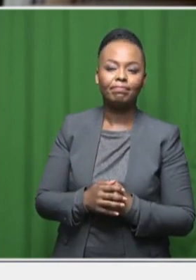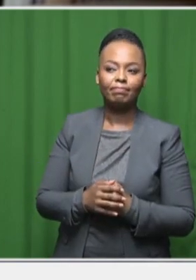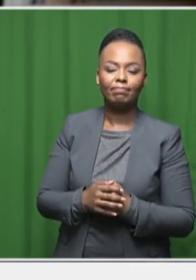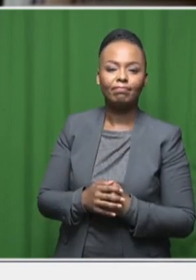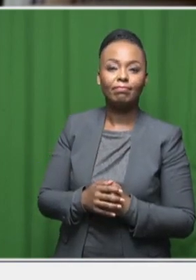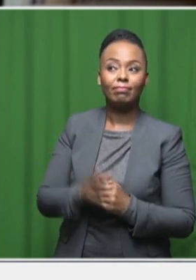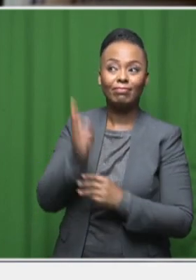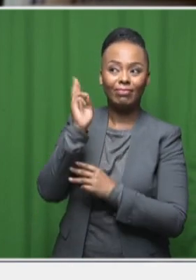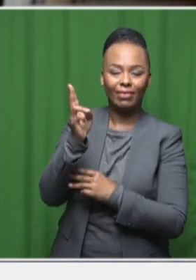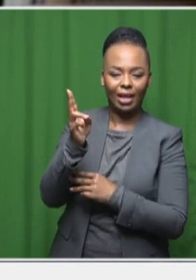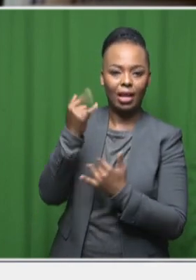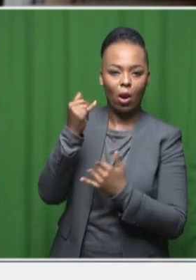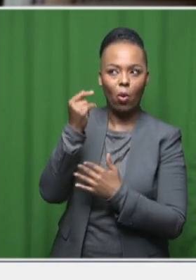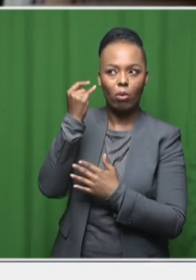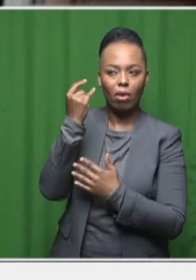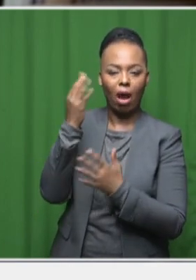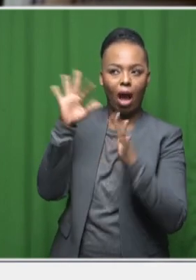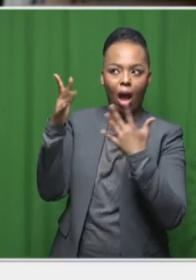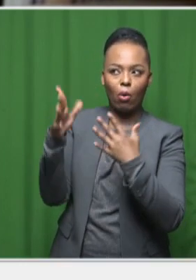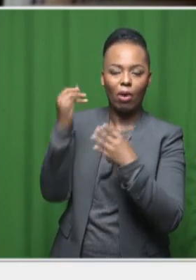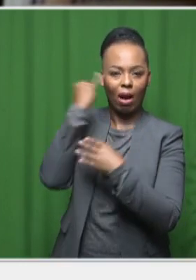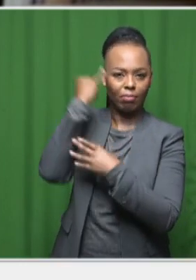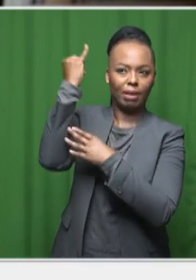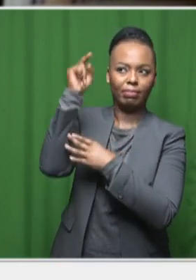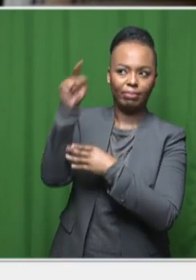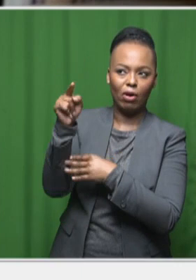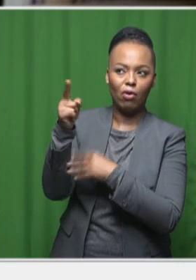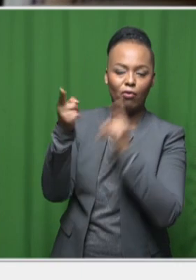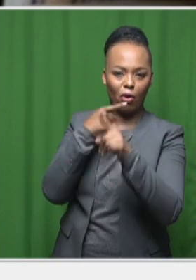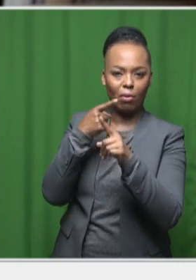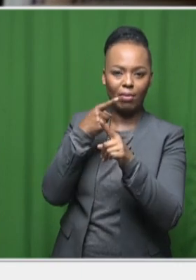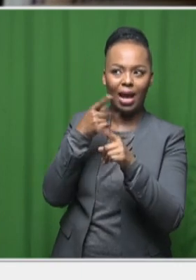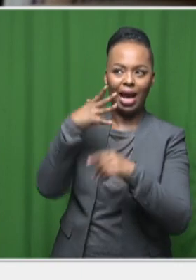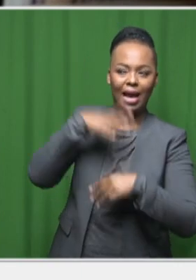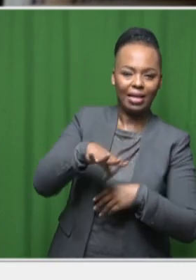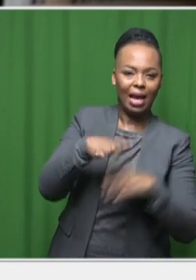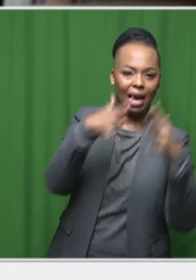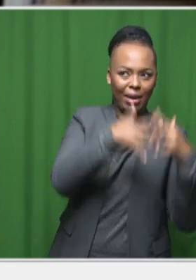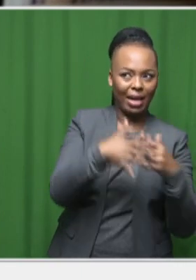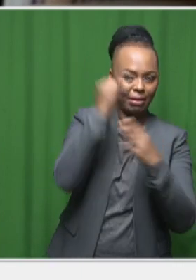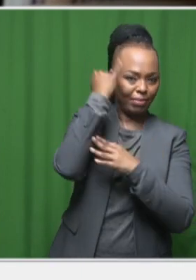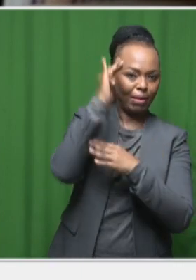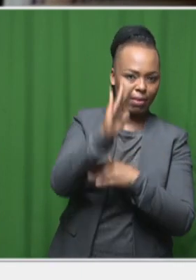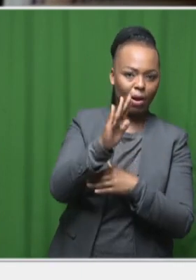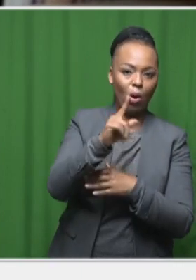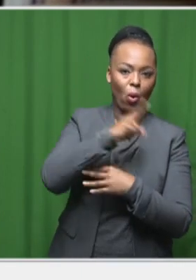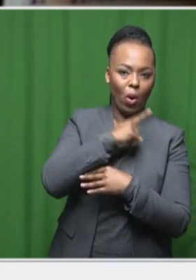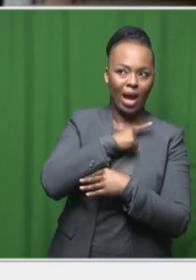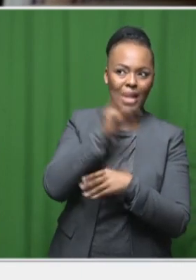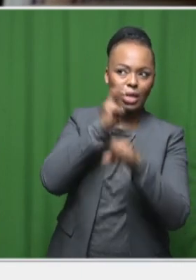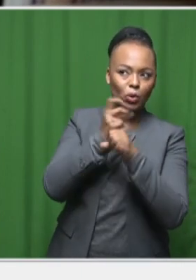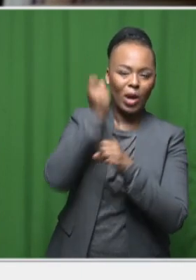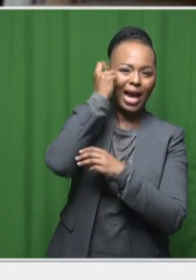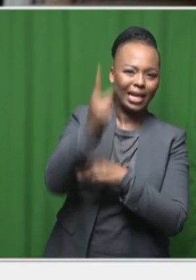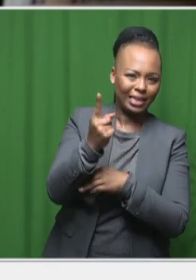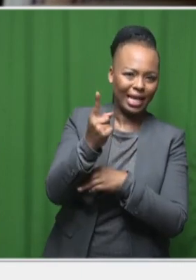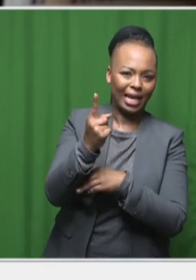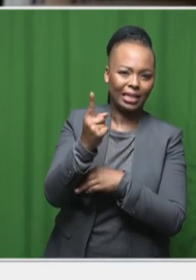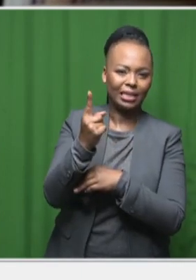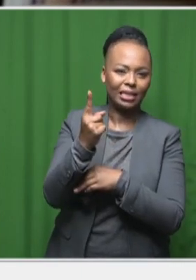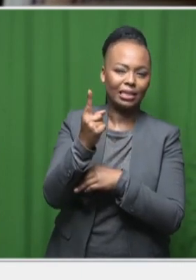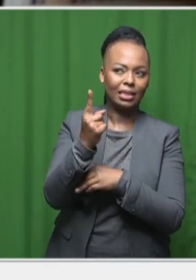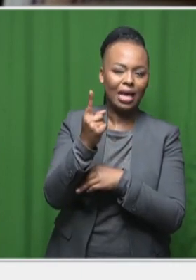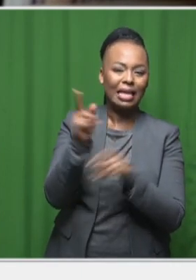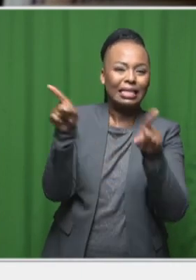another perspective and not just focus on the American perspective. Get them to understand how